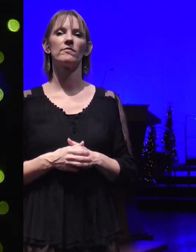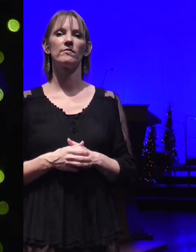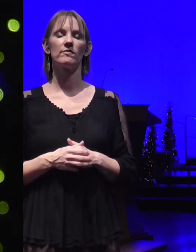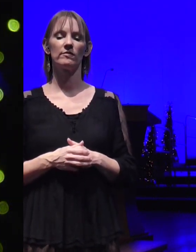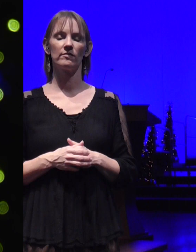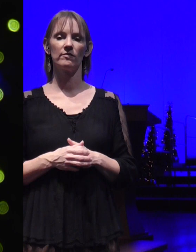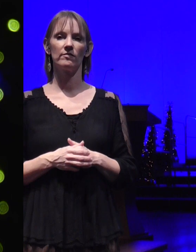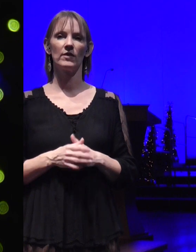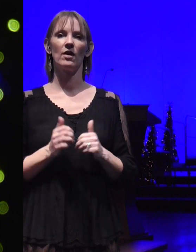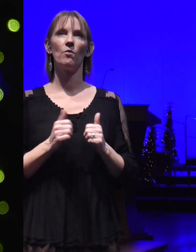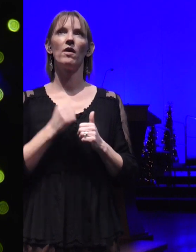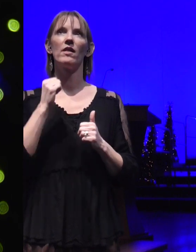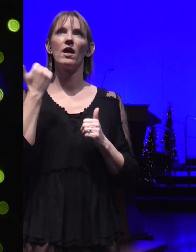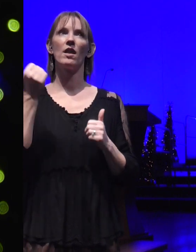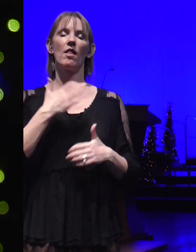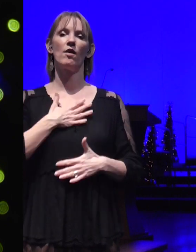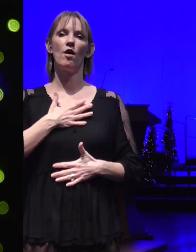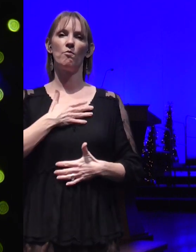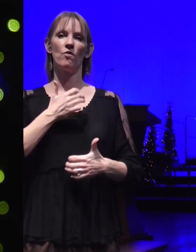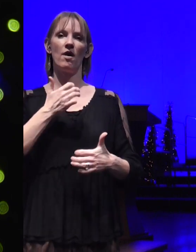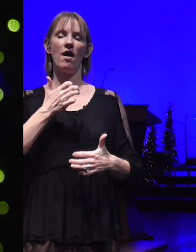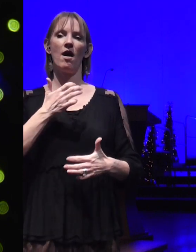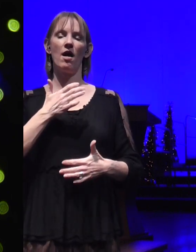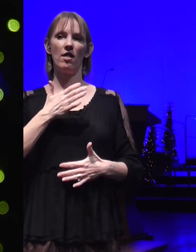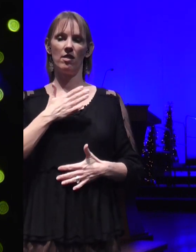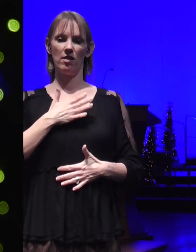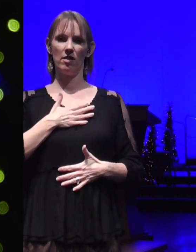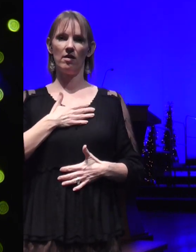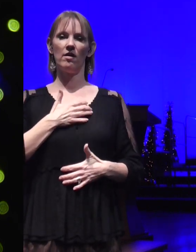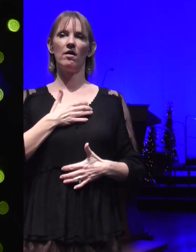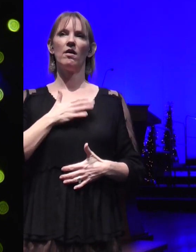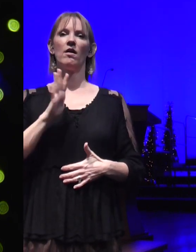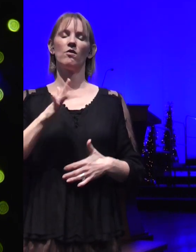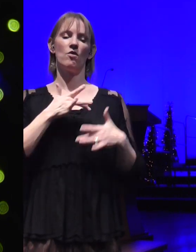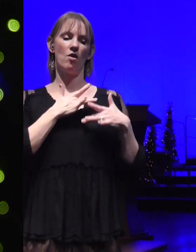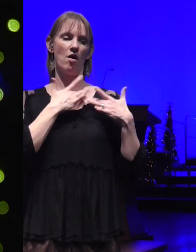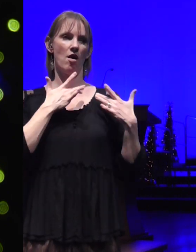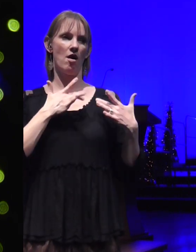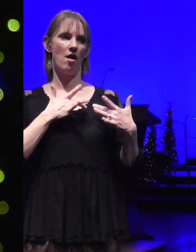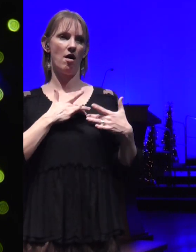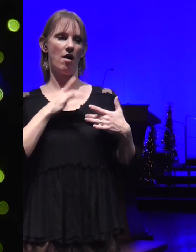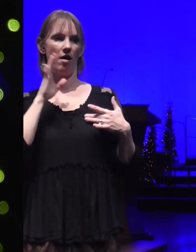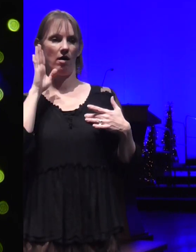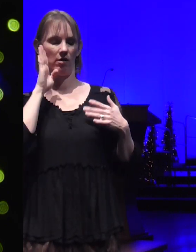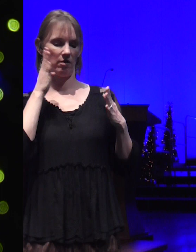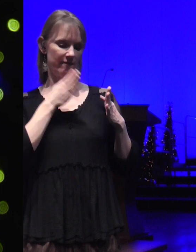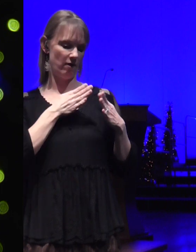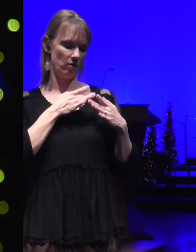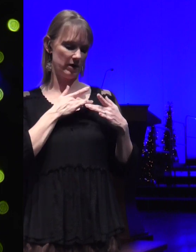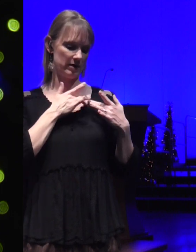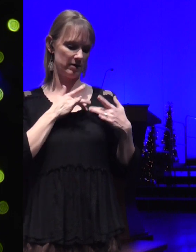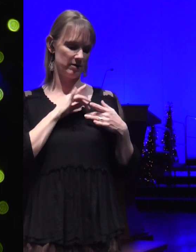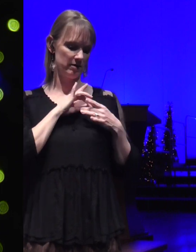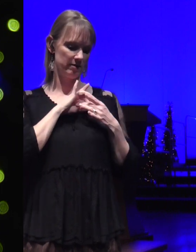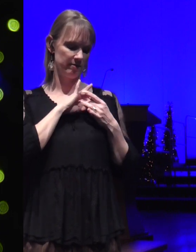And with another deep breath, I invite you to shift your attention to your heart center, right at the center of your chest.